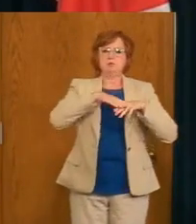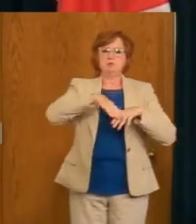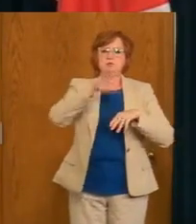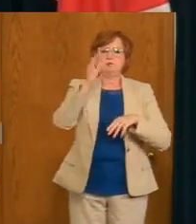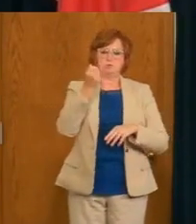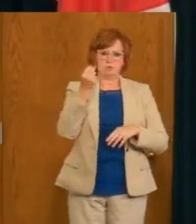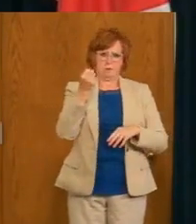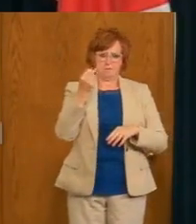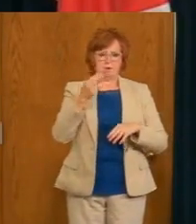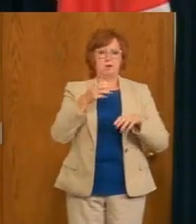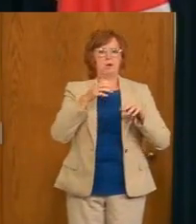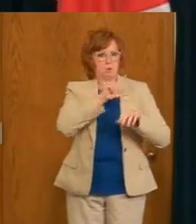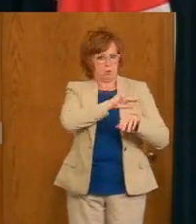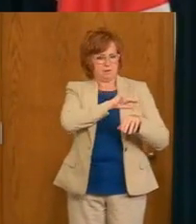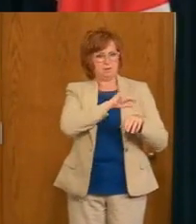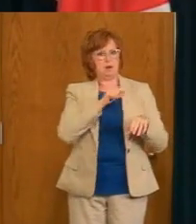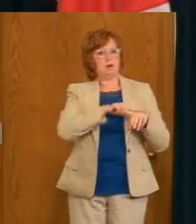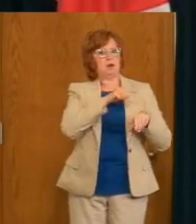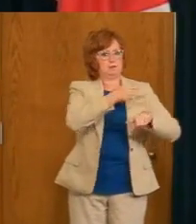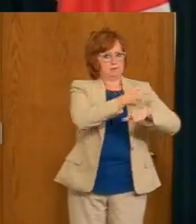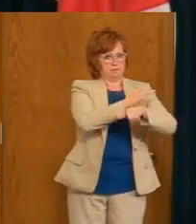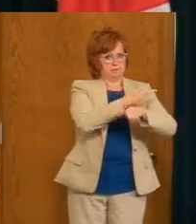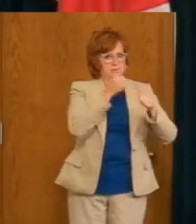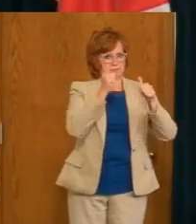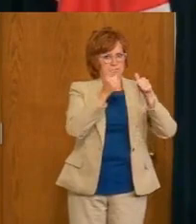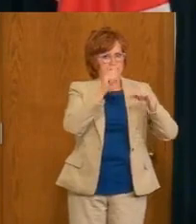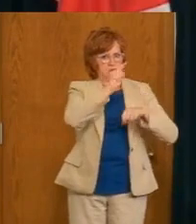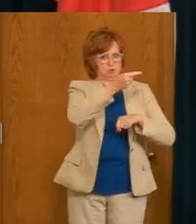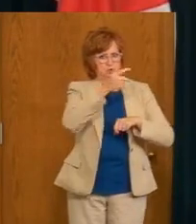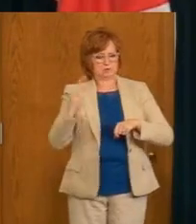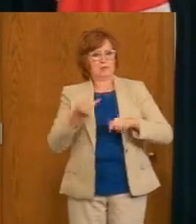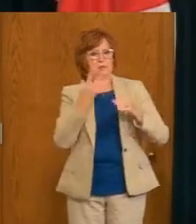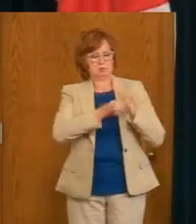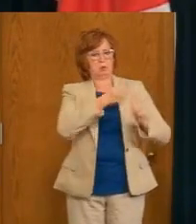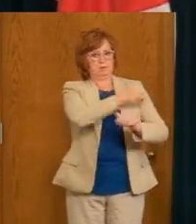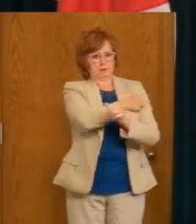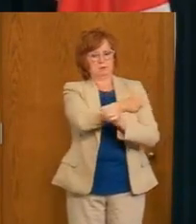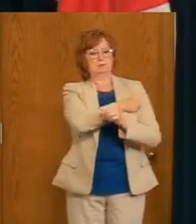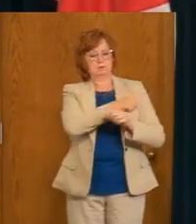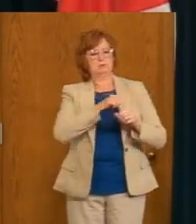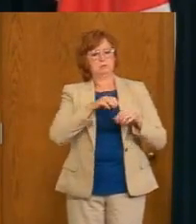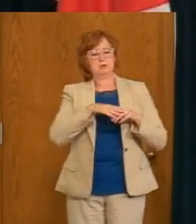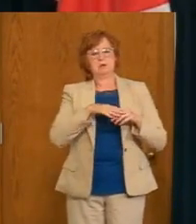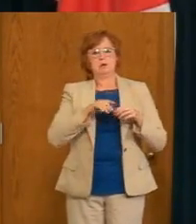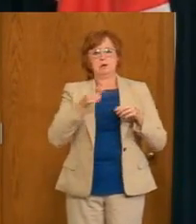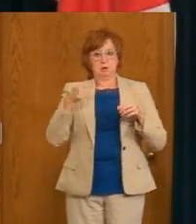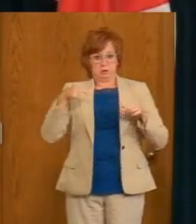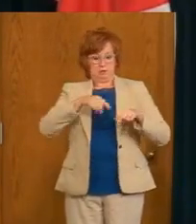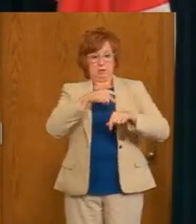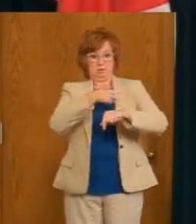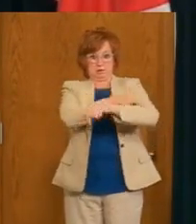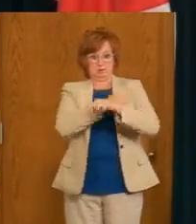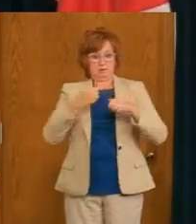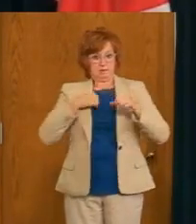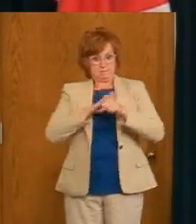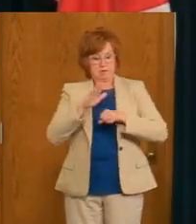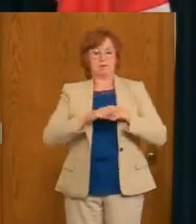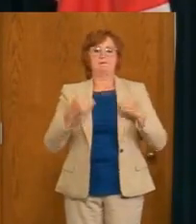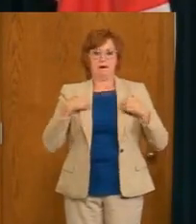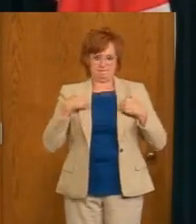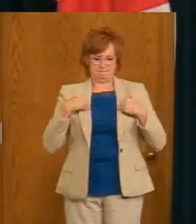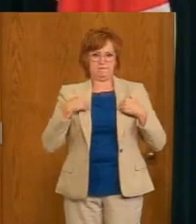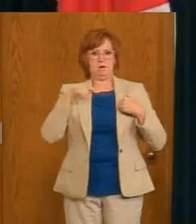to receive both their first and their second shots, and we do have an ample supply of vaccines in the province. And vaccines